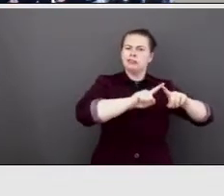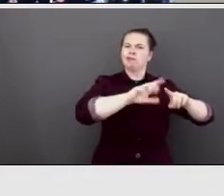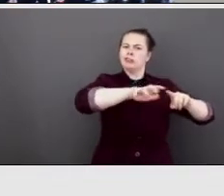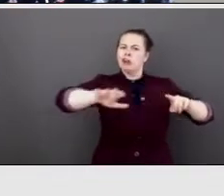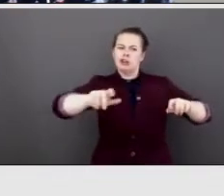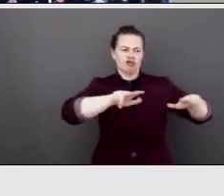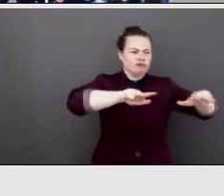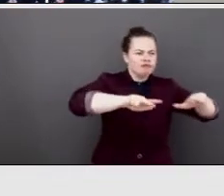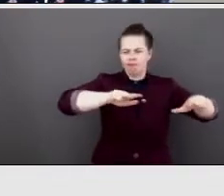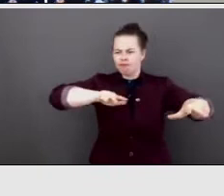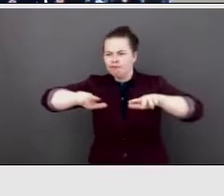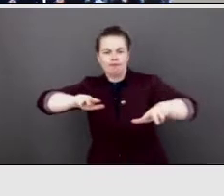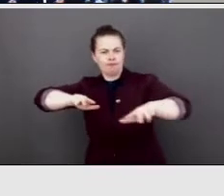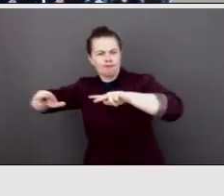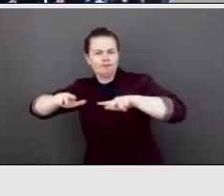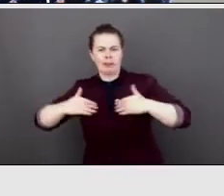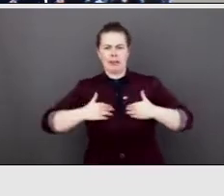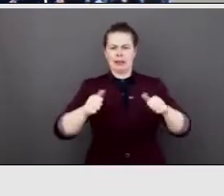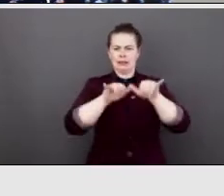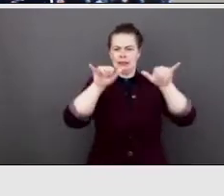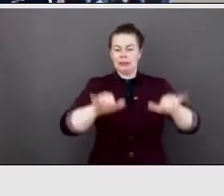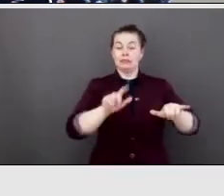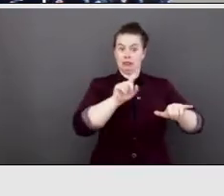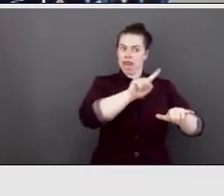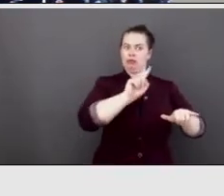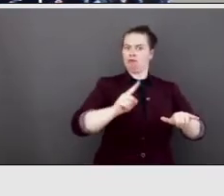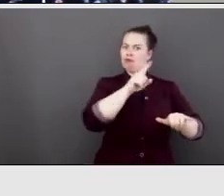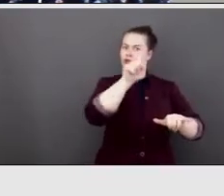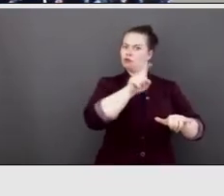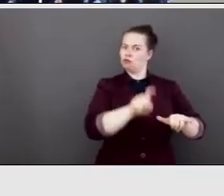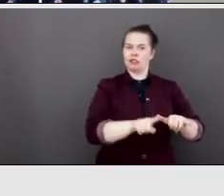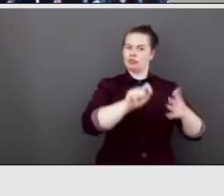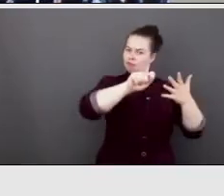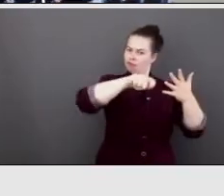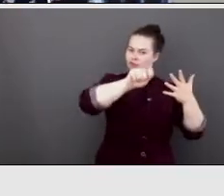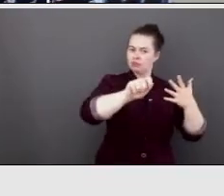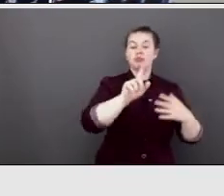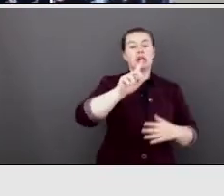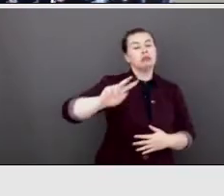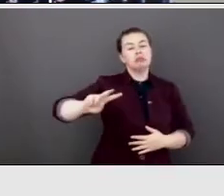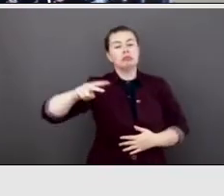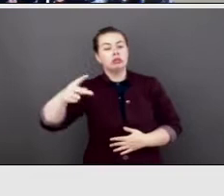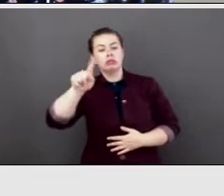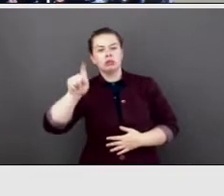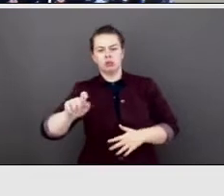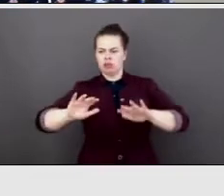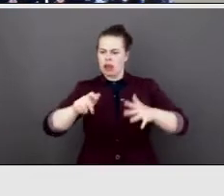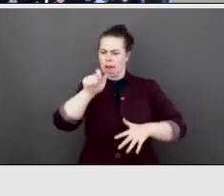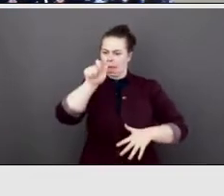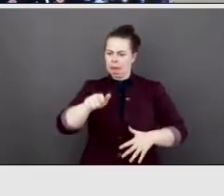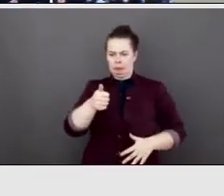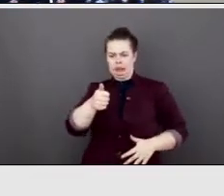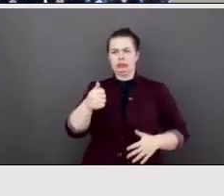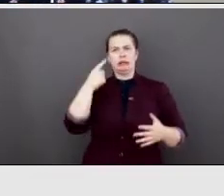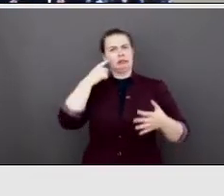of governance, but we are still missing information on the second question on how and to what extent healthcare receivers can make